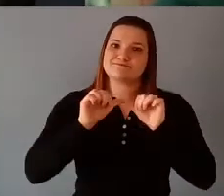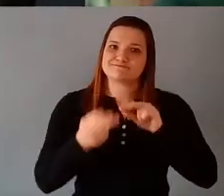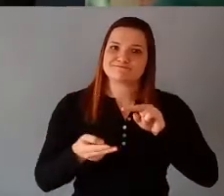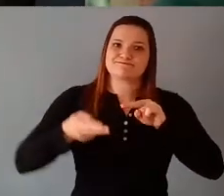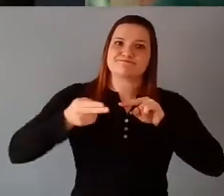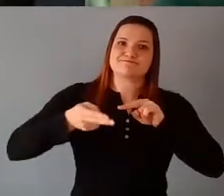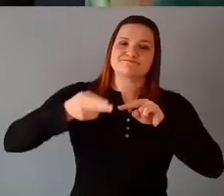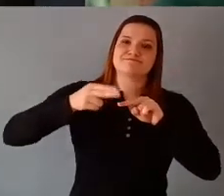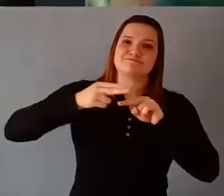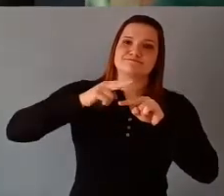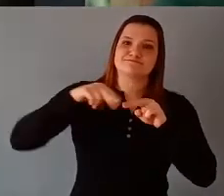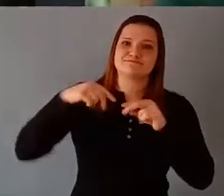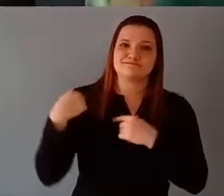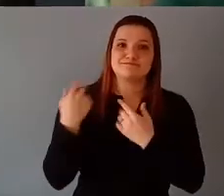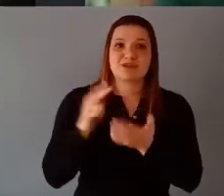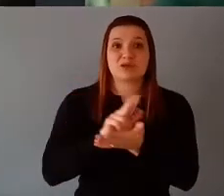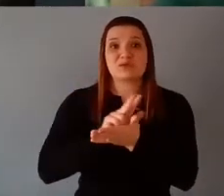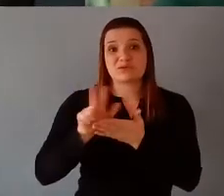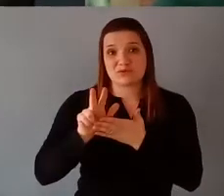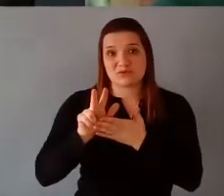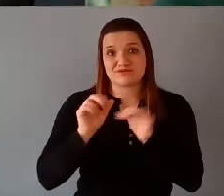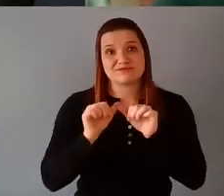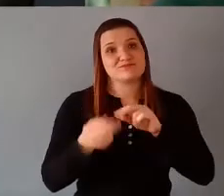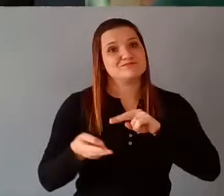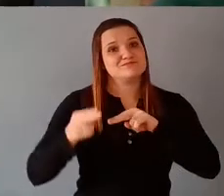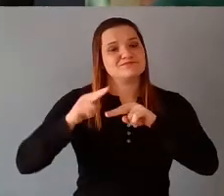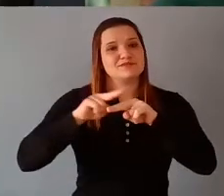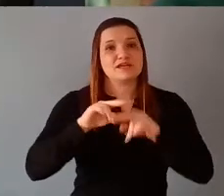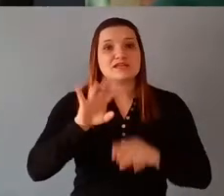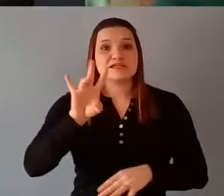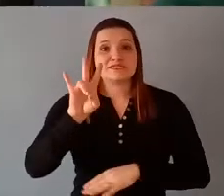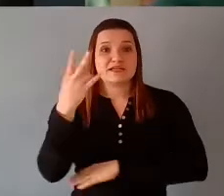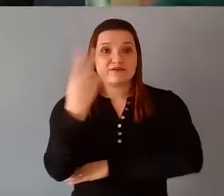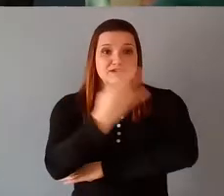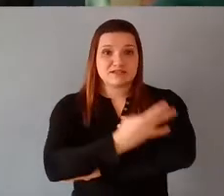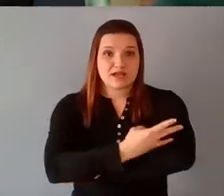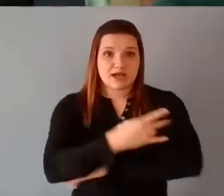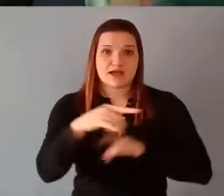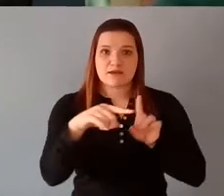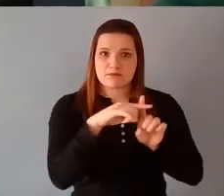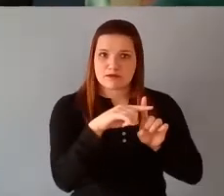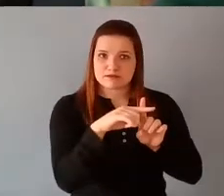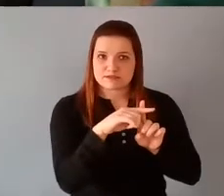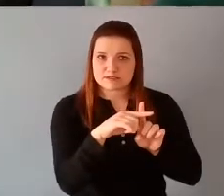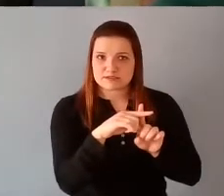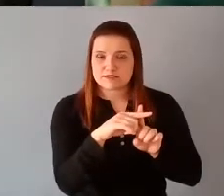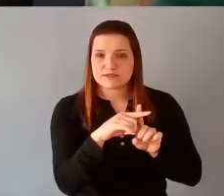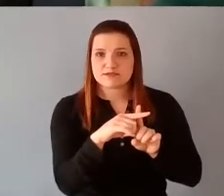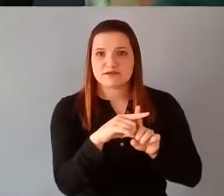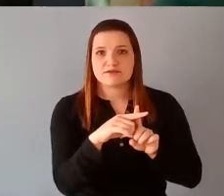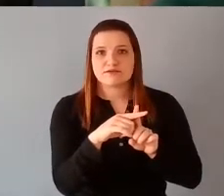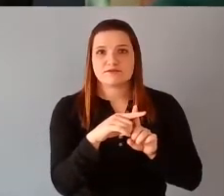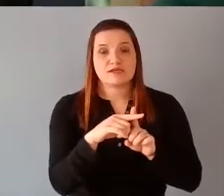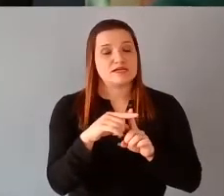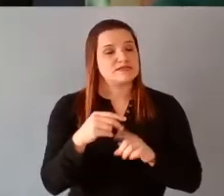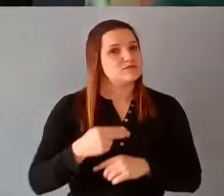3 weeks. The 7-day positivity rate for the state is at an all-time high